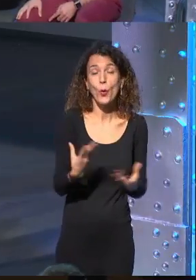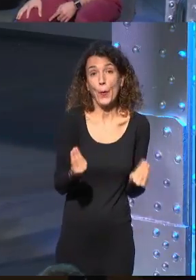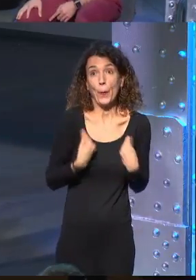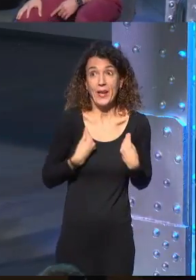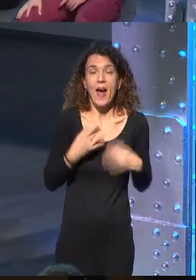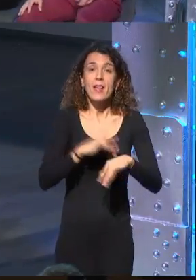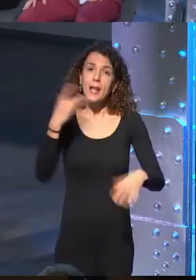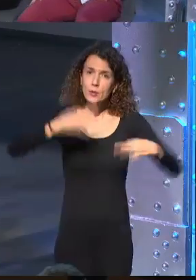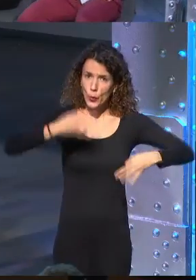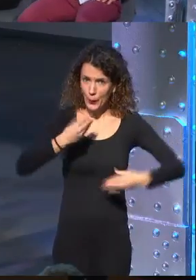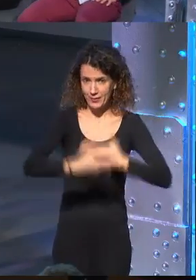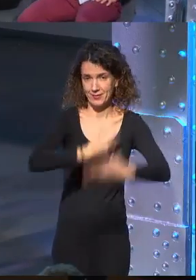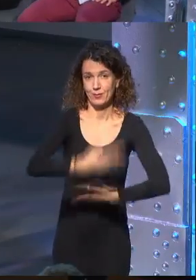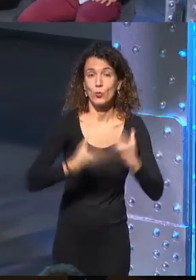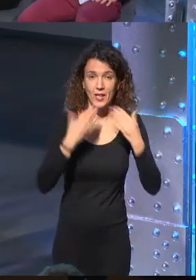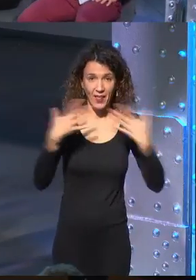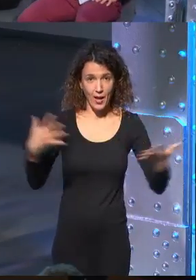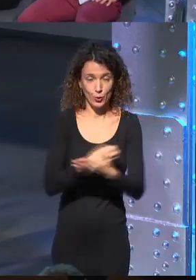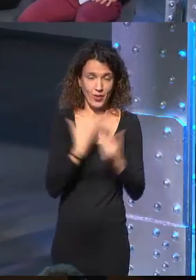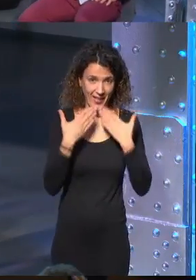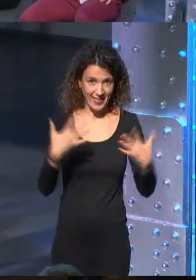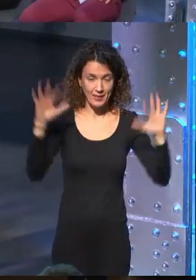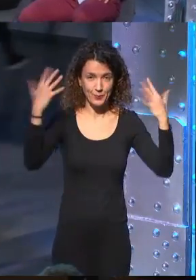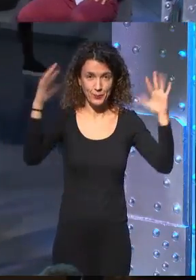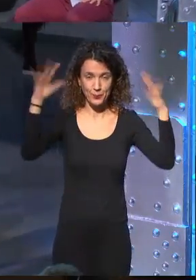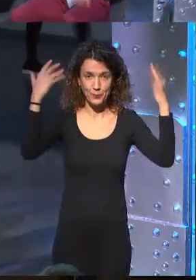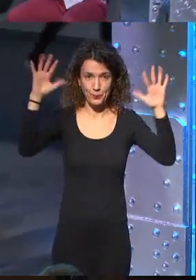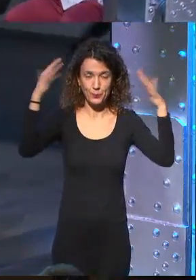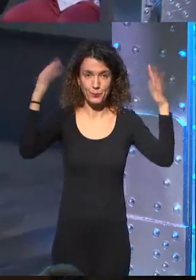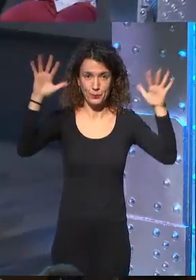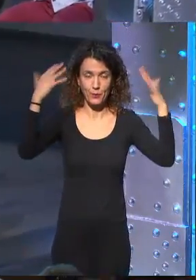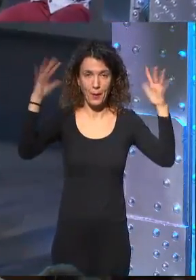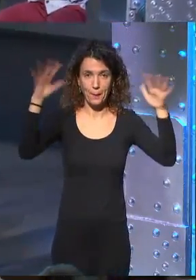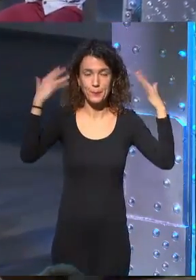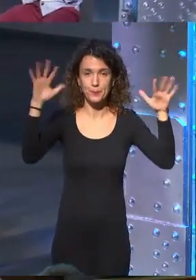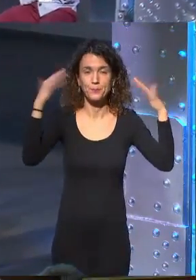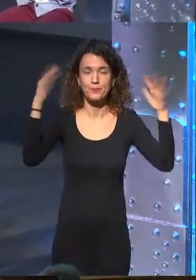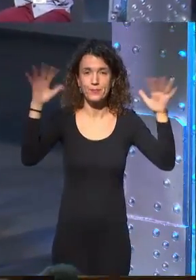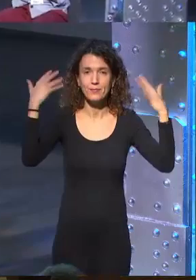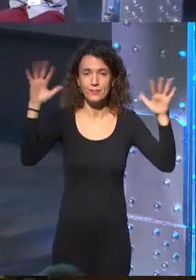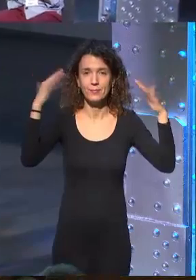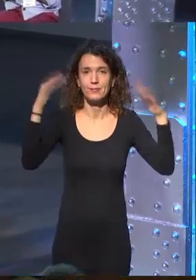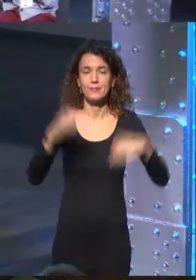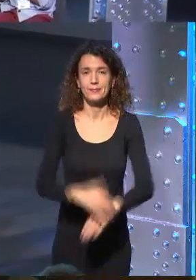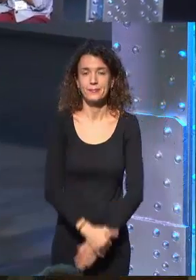Thank you very much to you all. We hope that you have a safe digital life. And thank you to all the audience. Thank you.